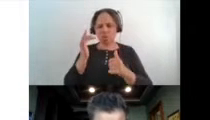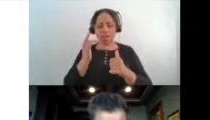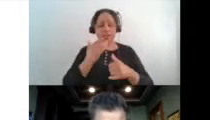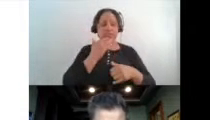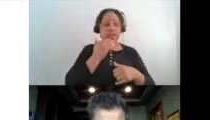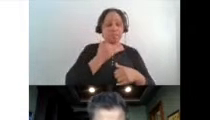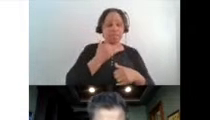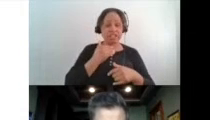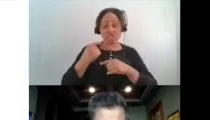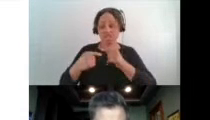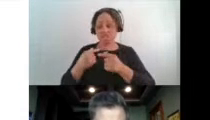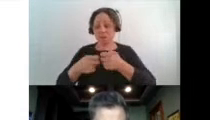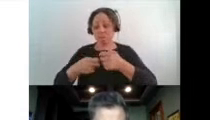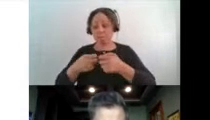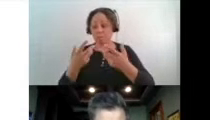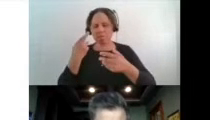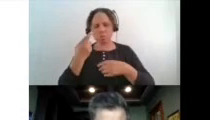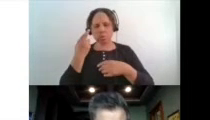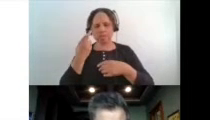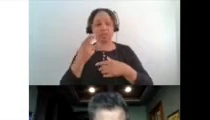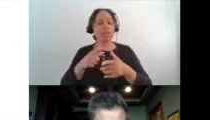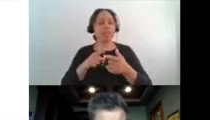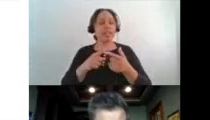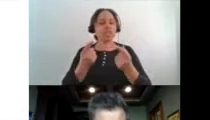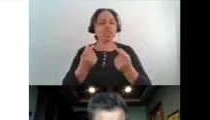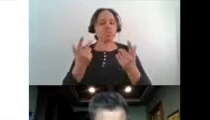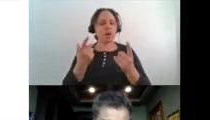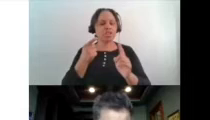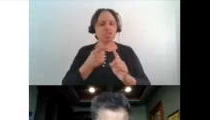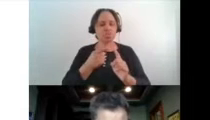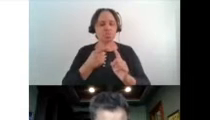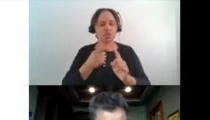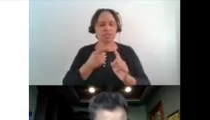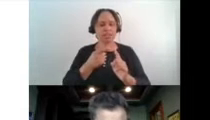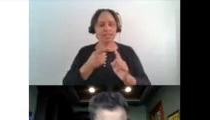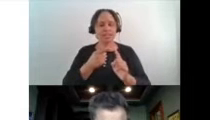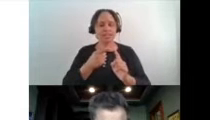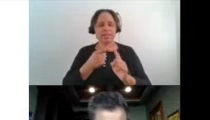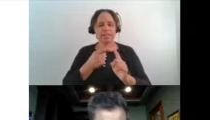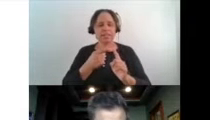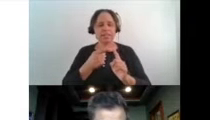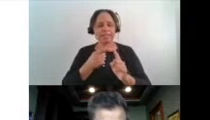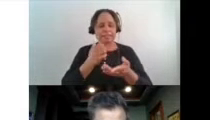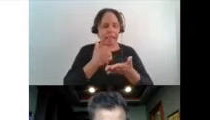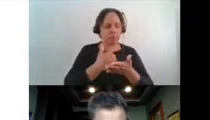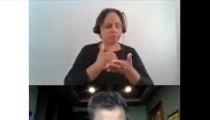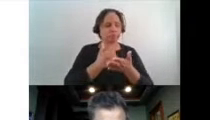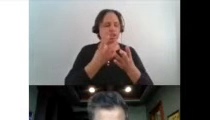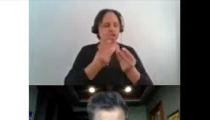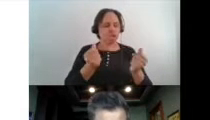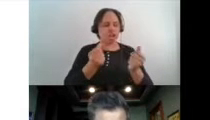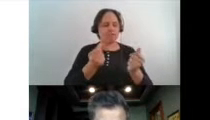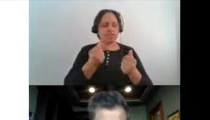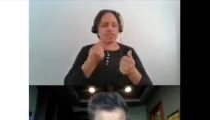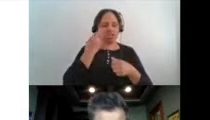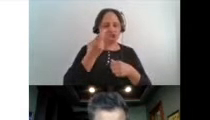else? And then what can we do to optimize the thing that caused the kidney disease? I've had patients who've had diabetes